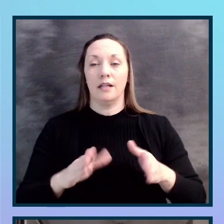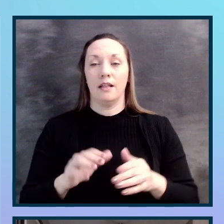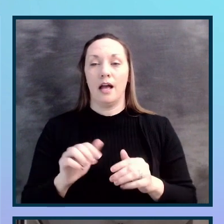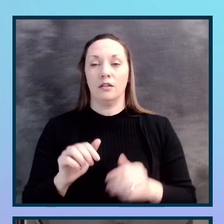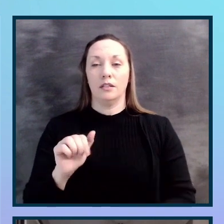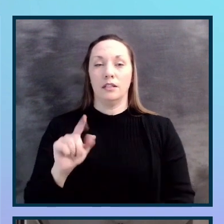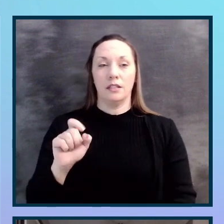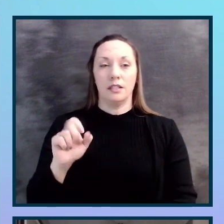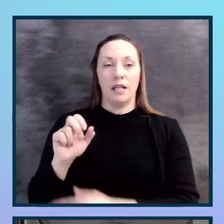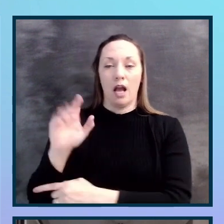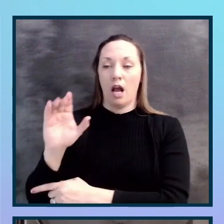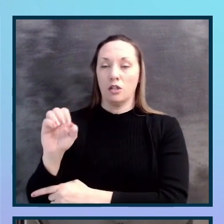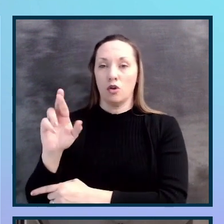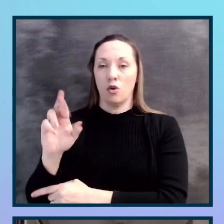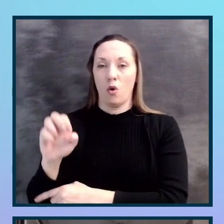role equals text